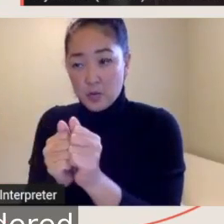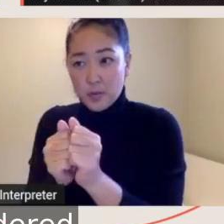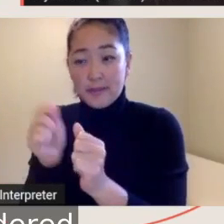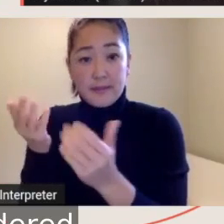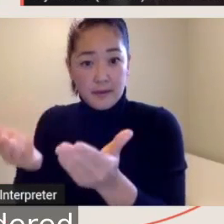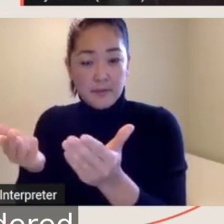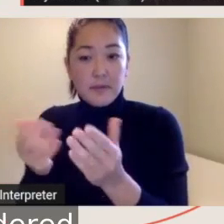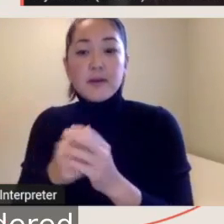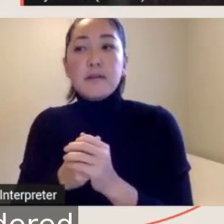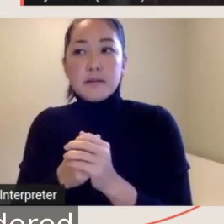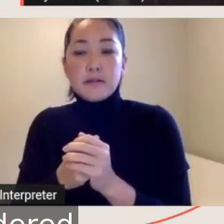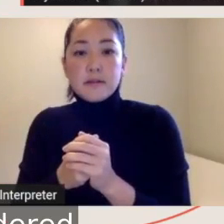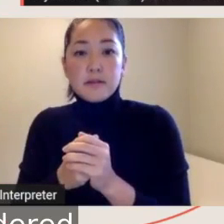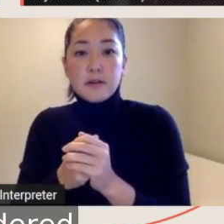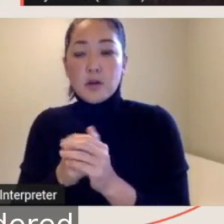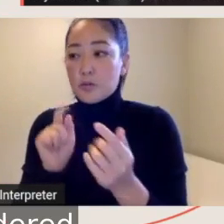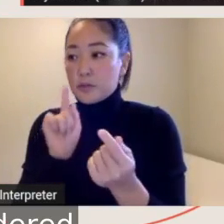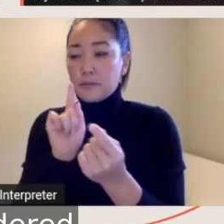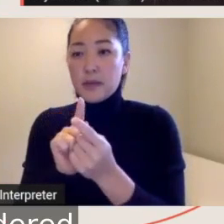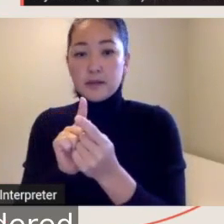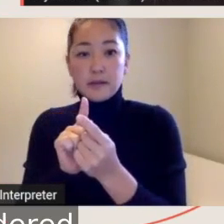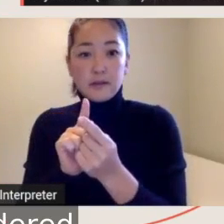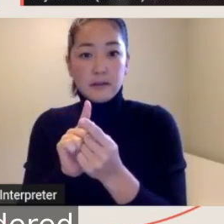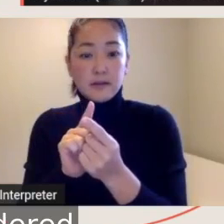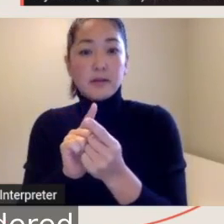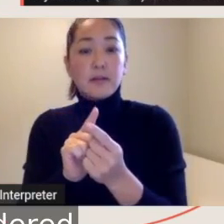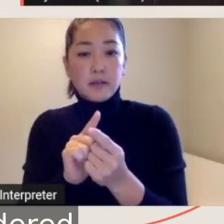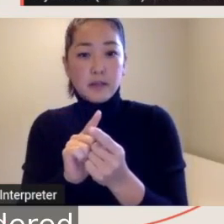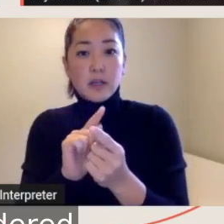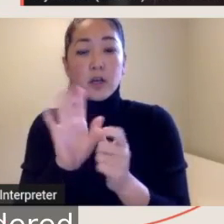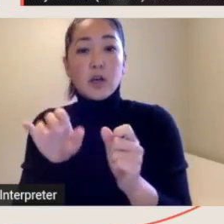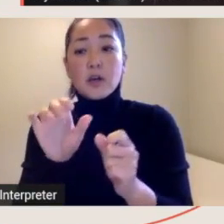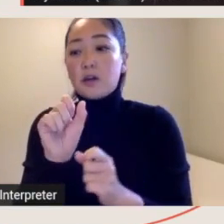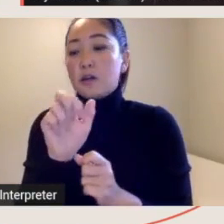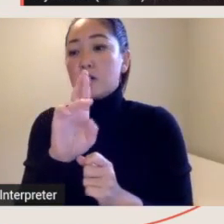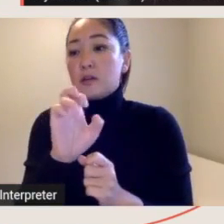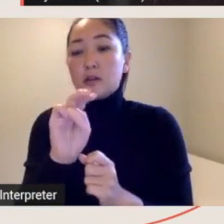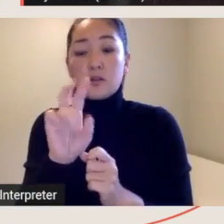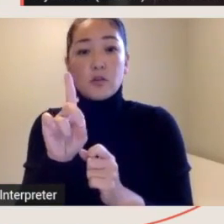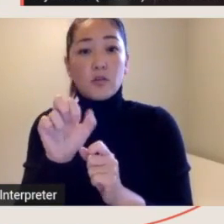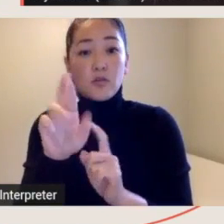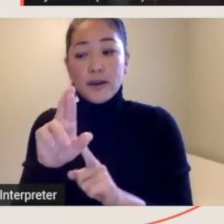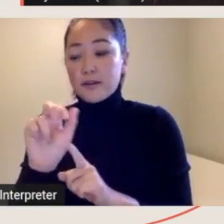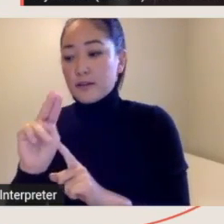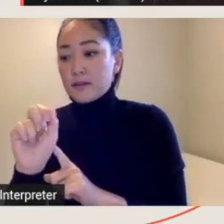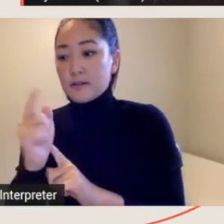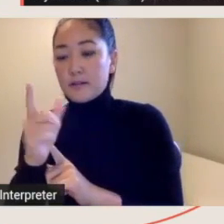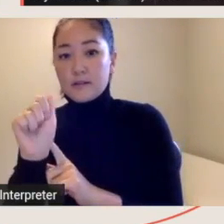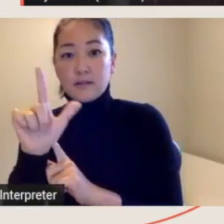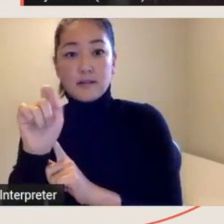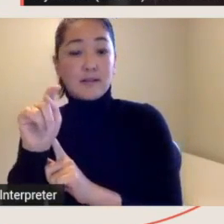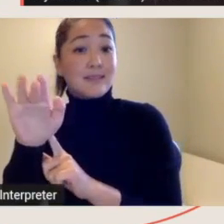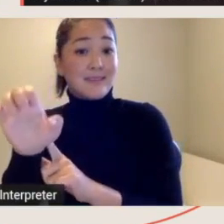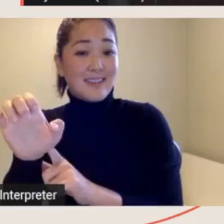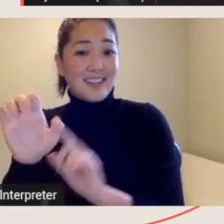area, we came across this surrendered Naxalite settlement, and we were quite curious